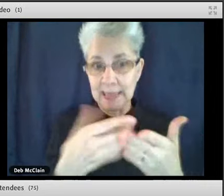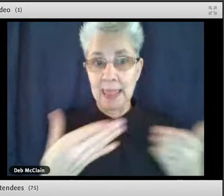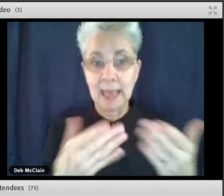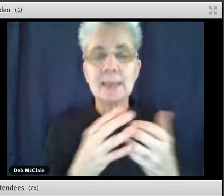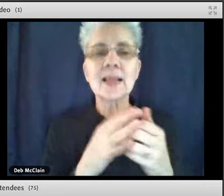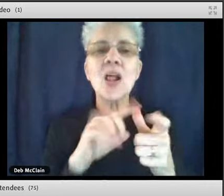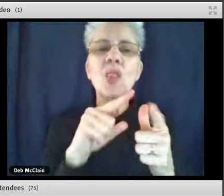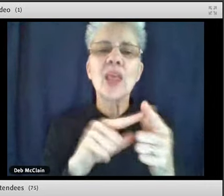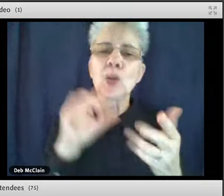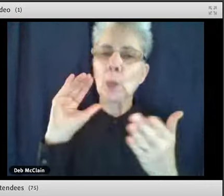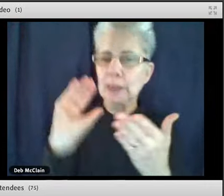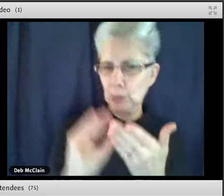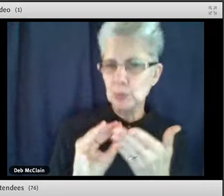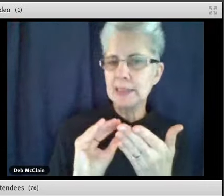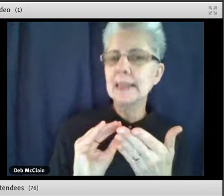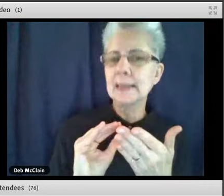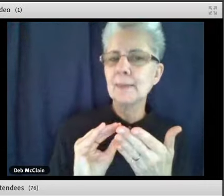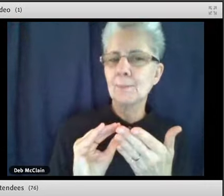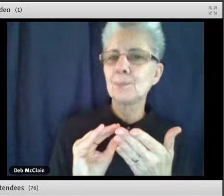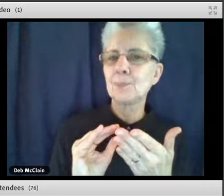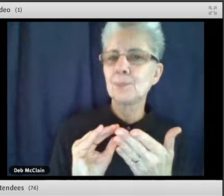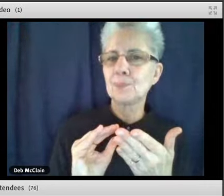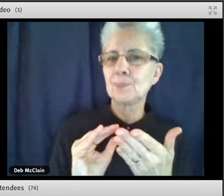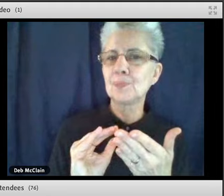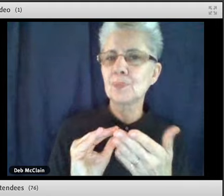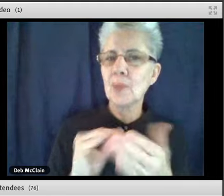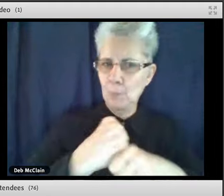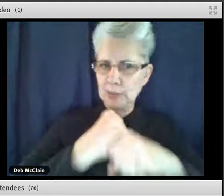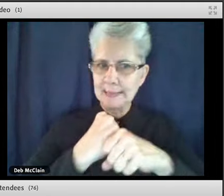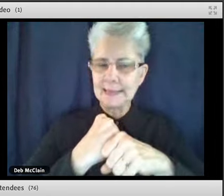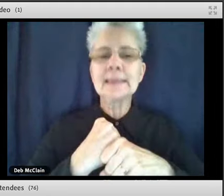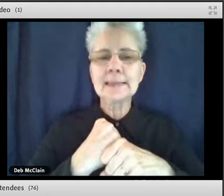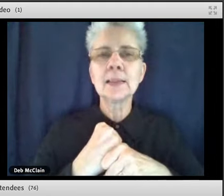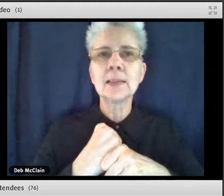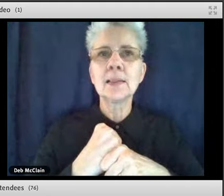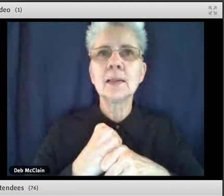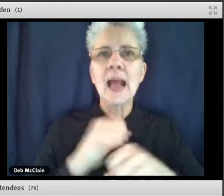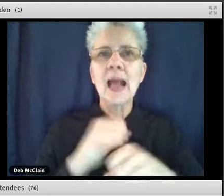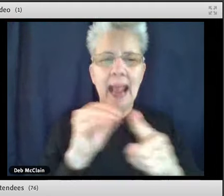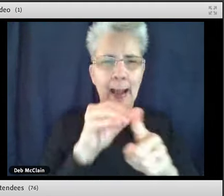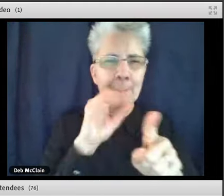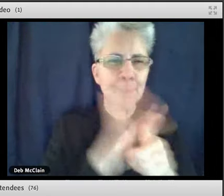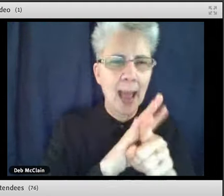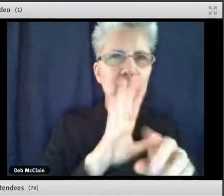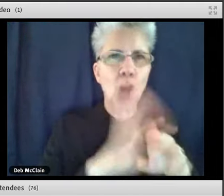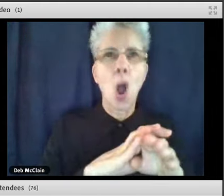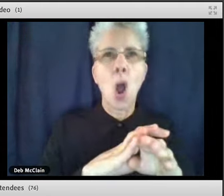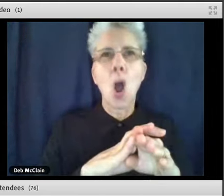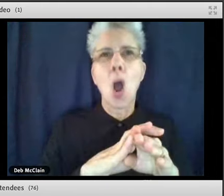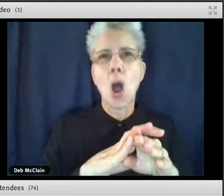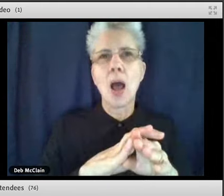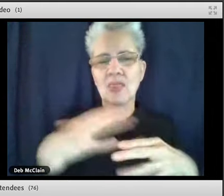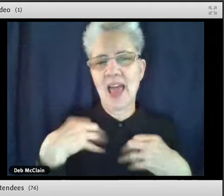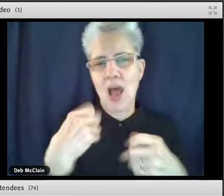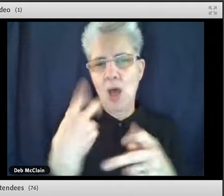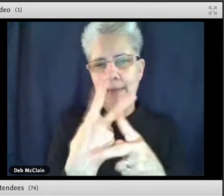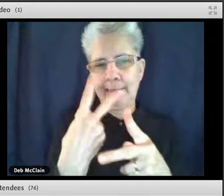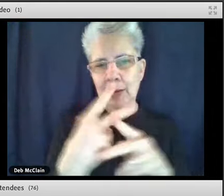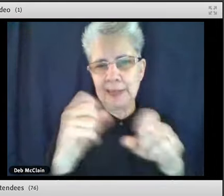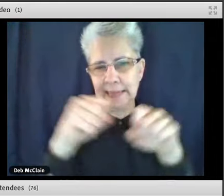you're doing these protective measures, you're reducing the impact on the healthcare system capacity. So if you look at